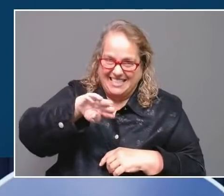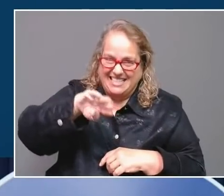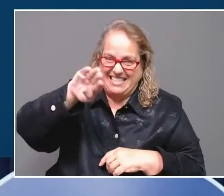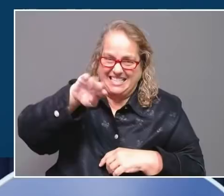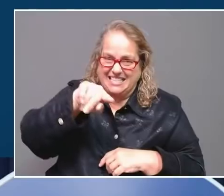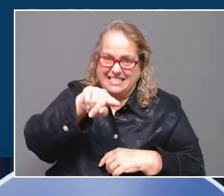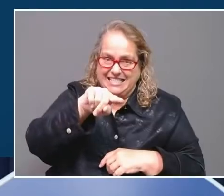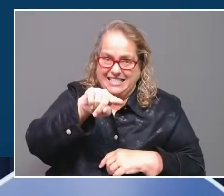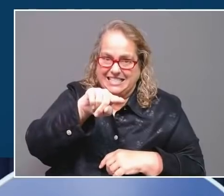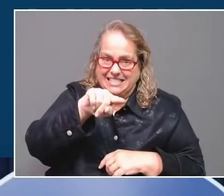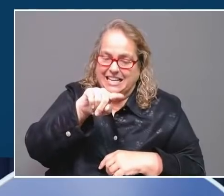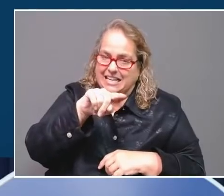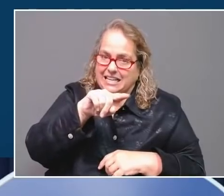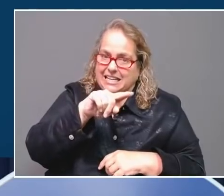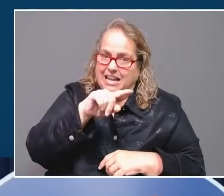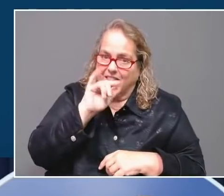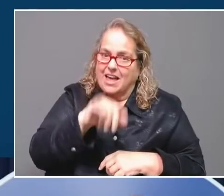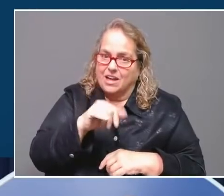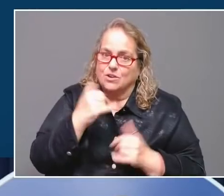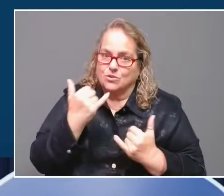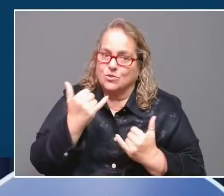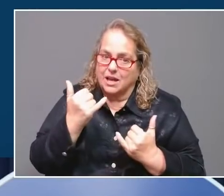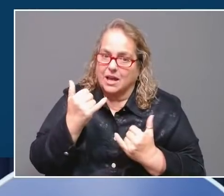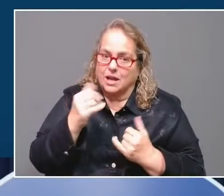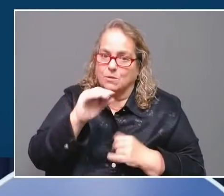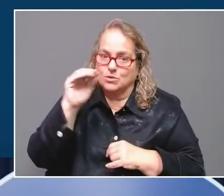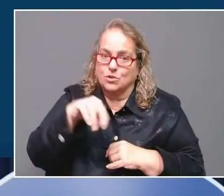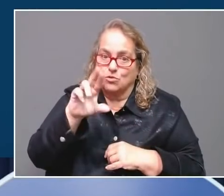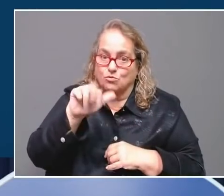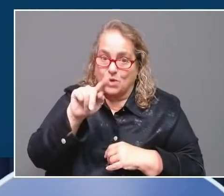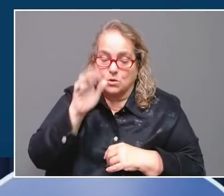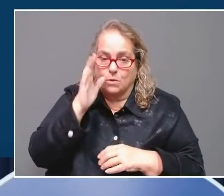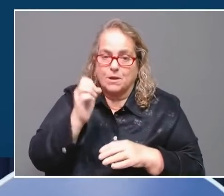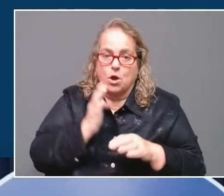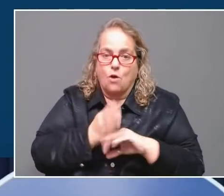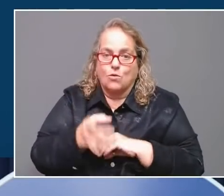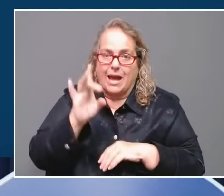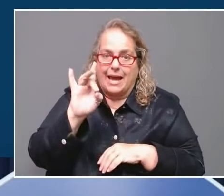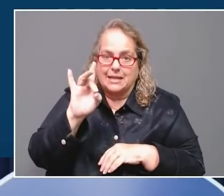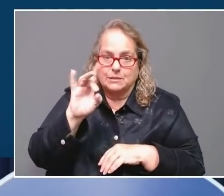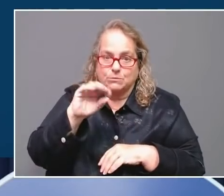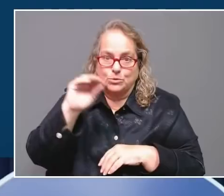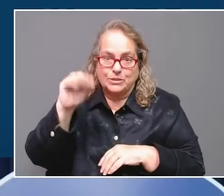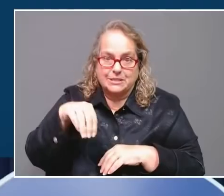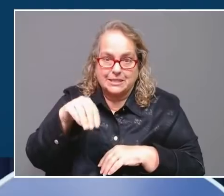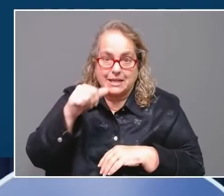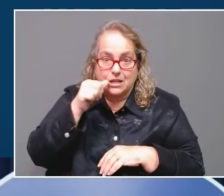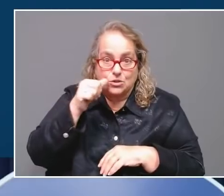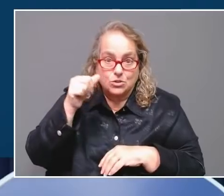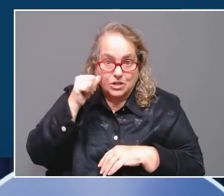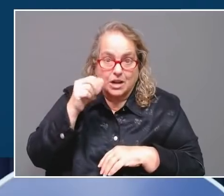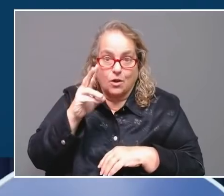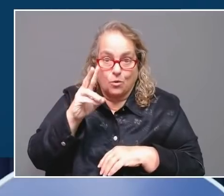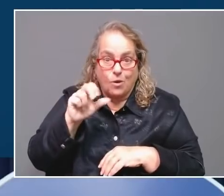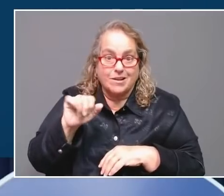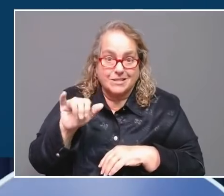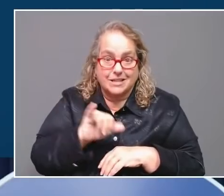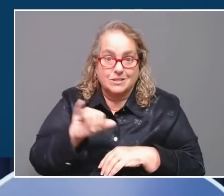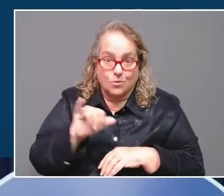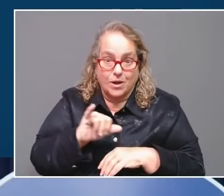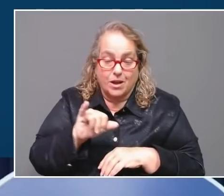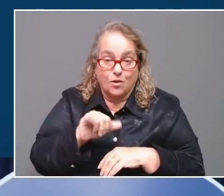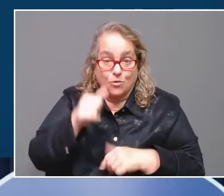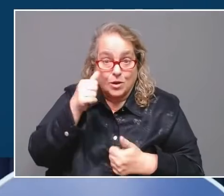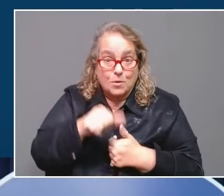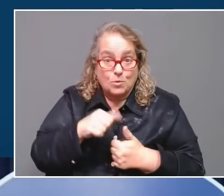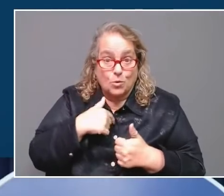Today's positivity rate will be over 8%. Yesterday's was as well. Remember, we were celebrating when we